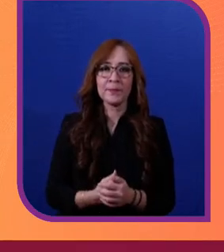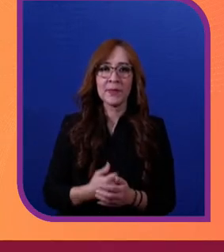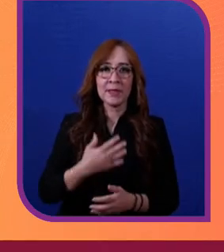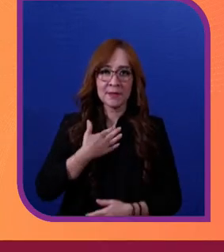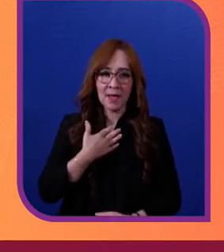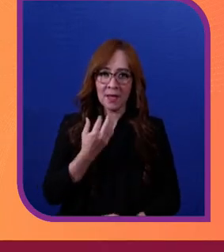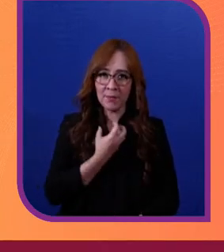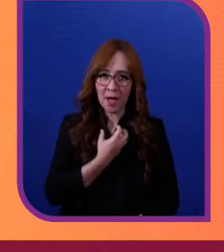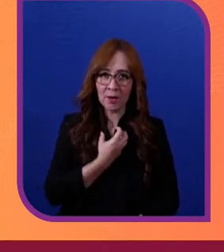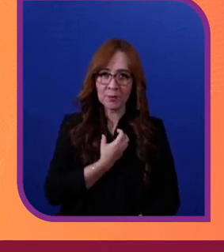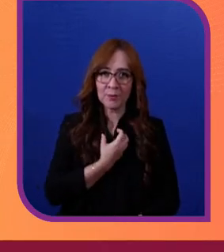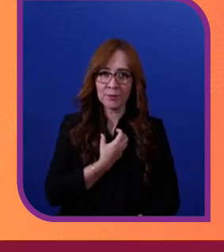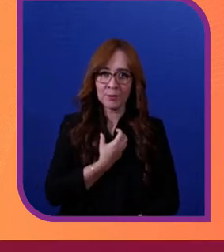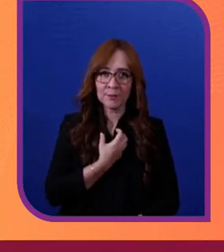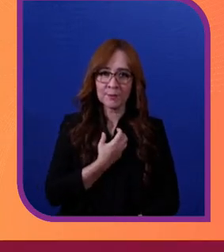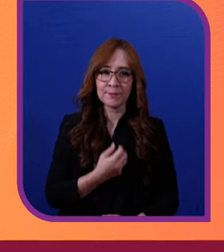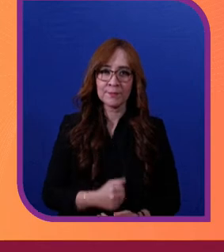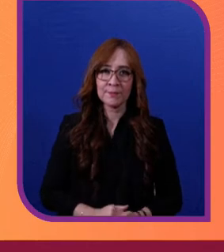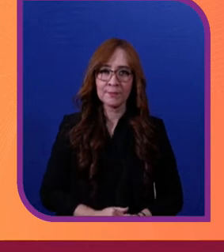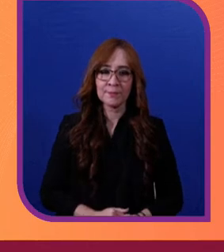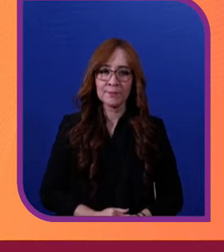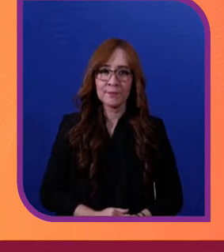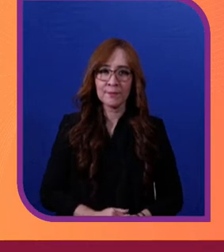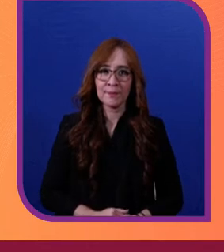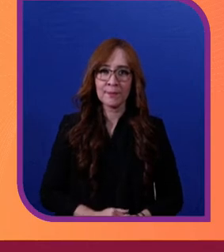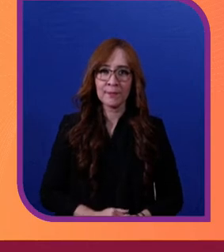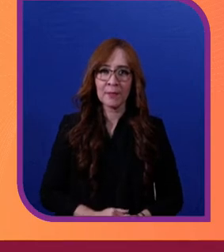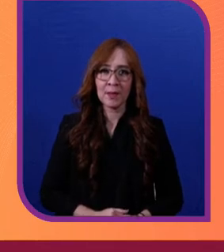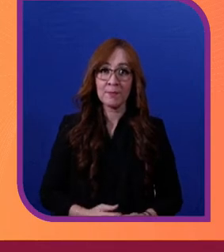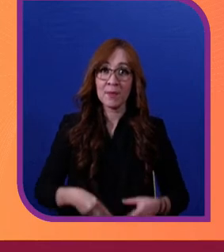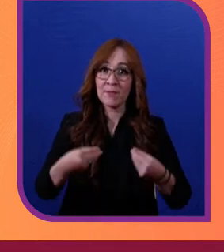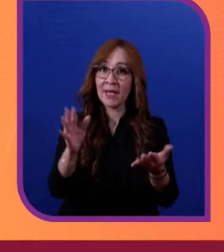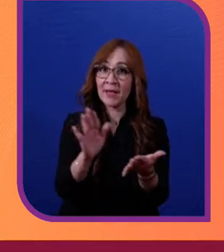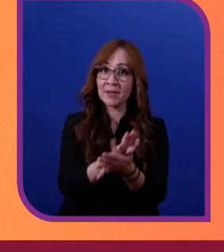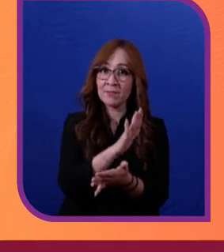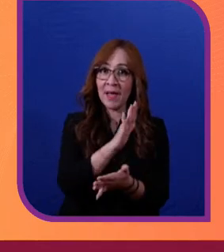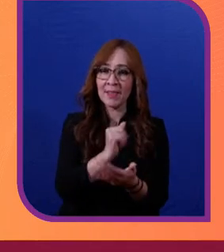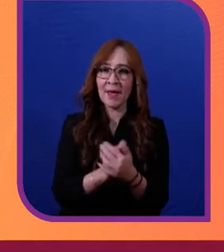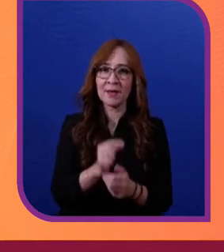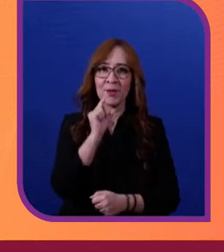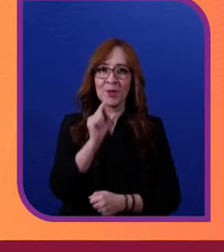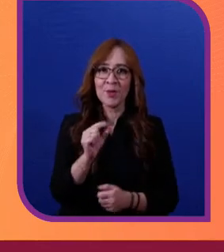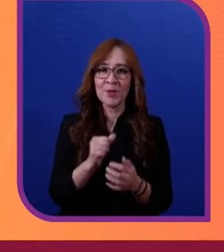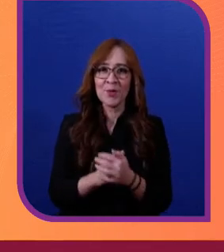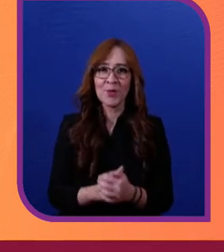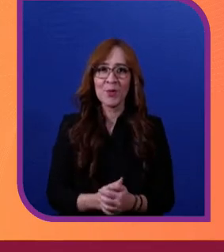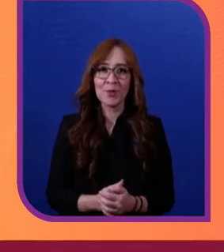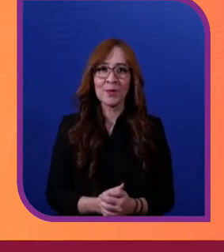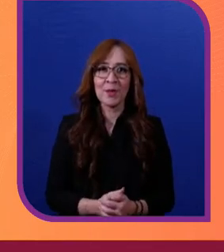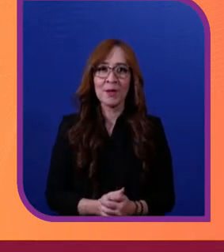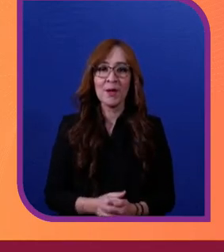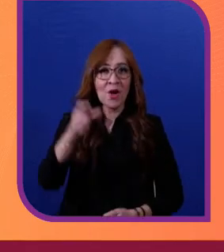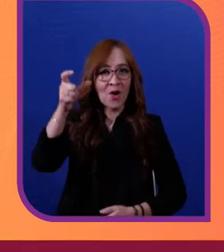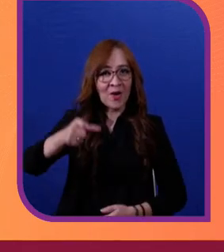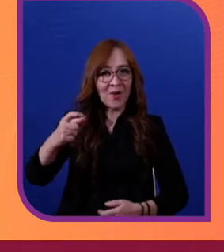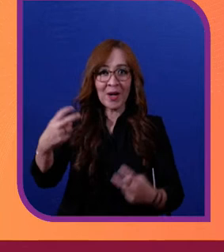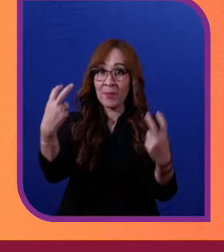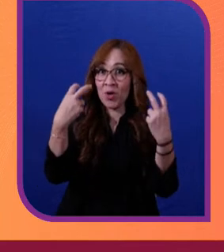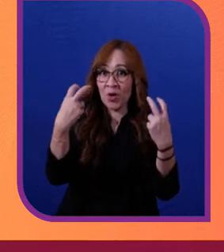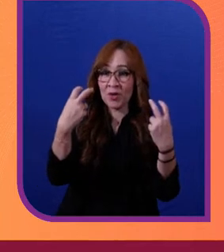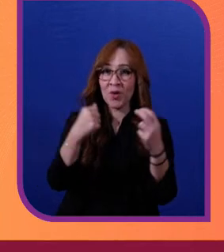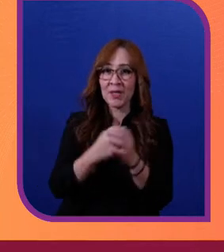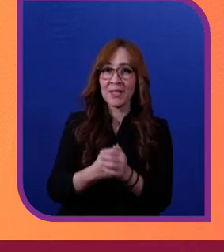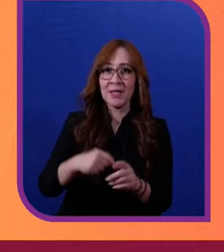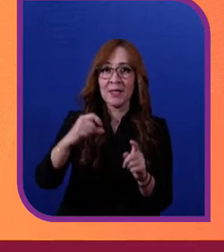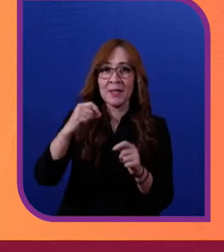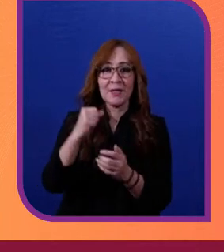audience from Aduh bakso perfilman Indonesia whether you have to present The Comment from The audience of